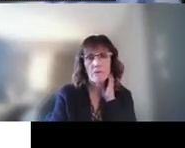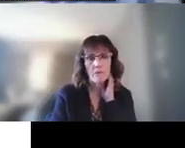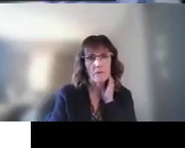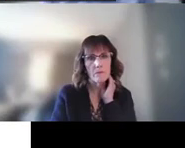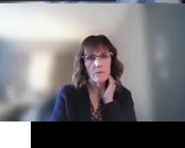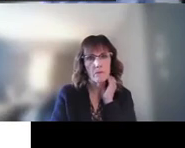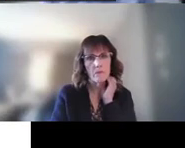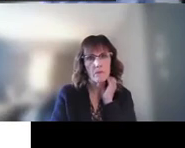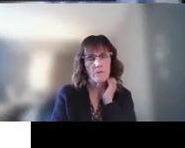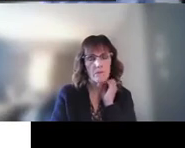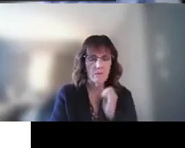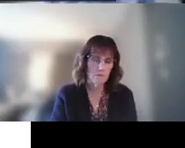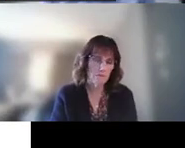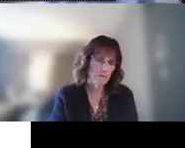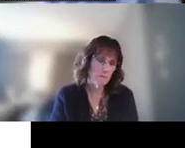We completed